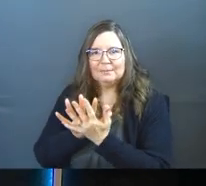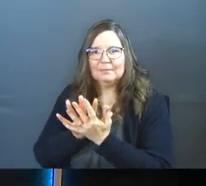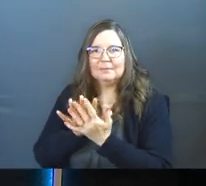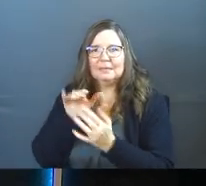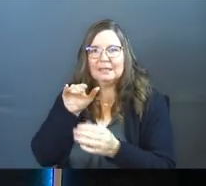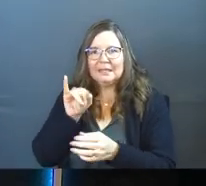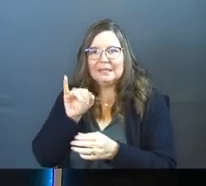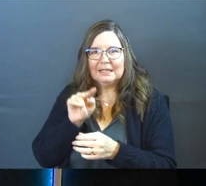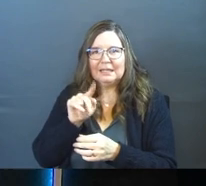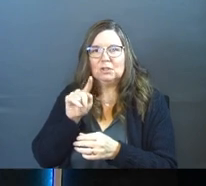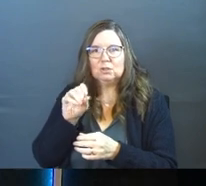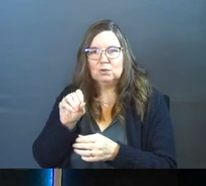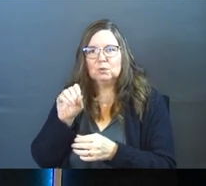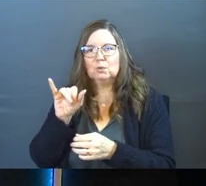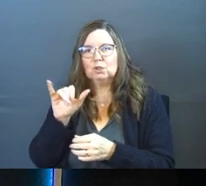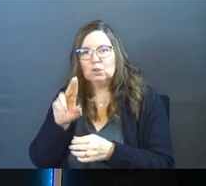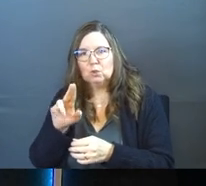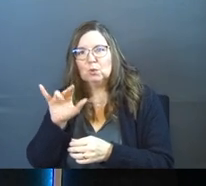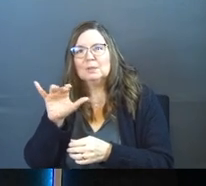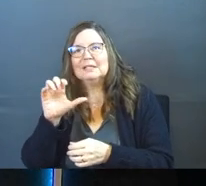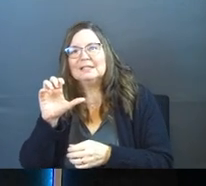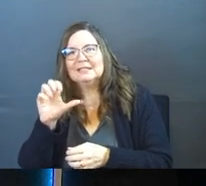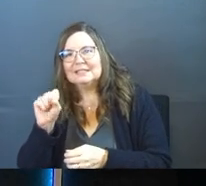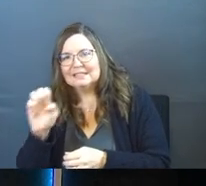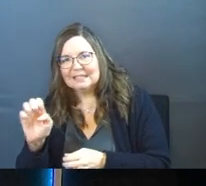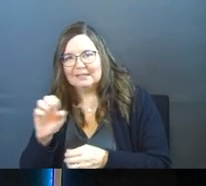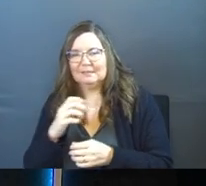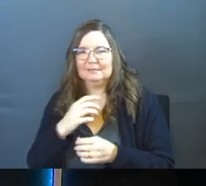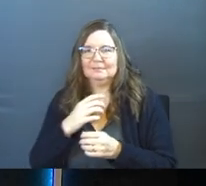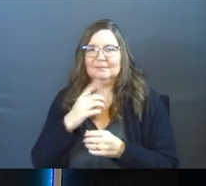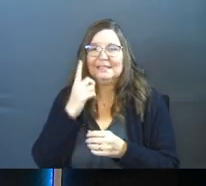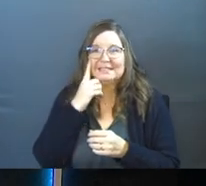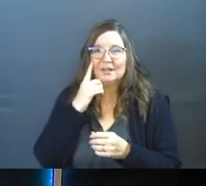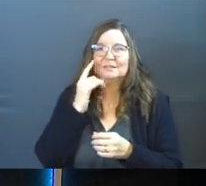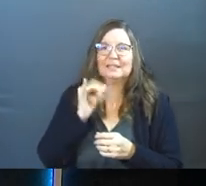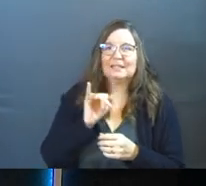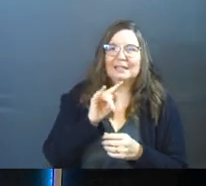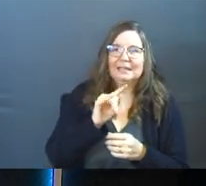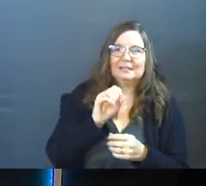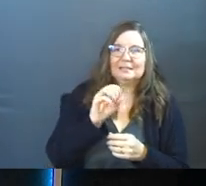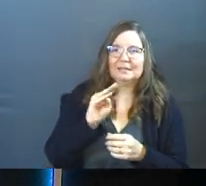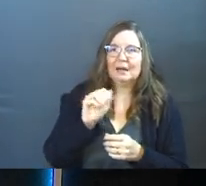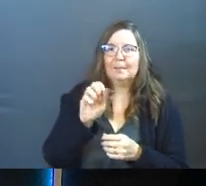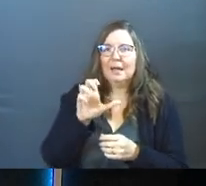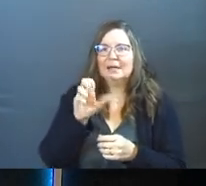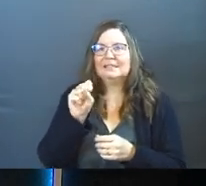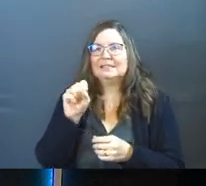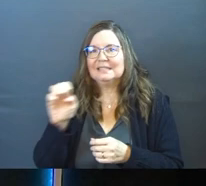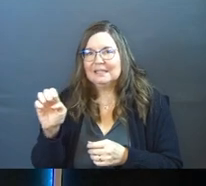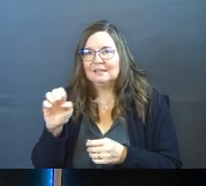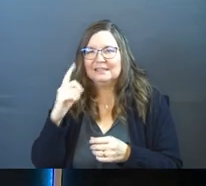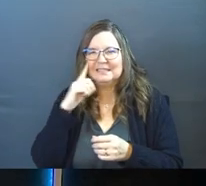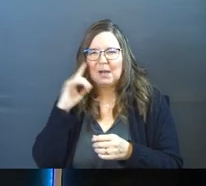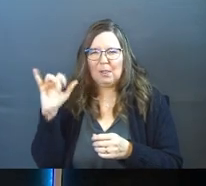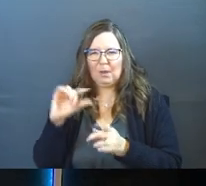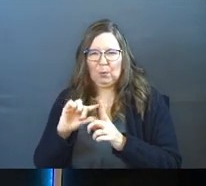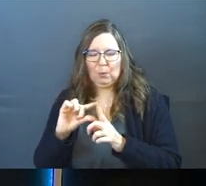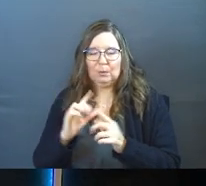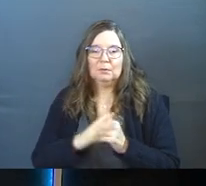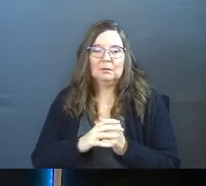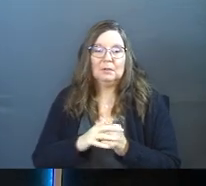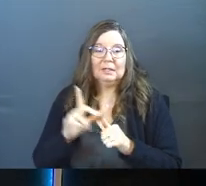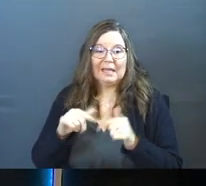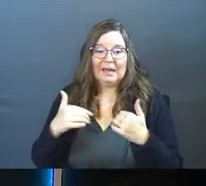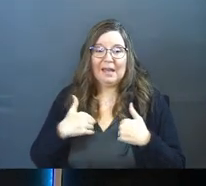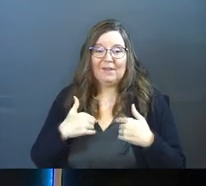you see. I want to be in this intimate relationship with you. And we can't have that without connection.